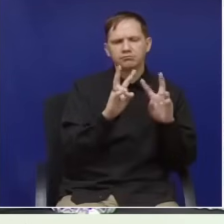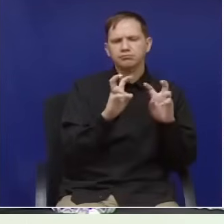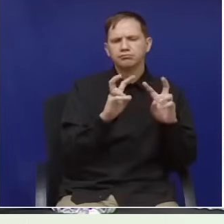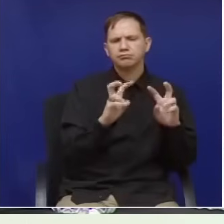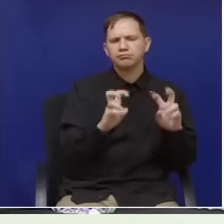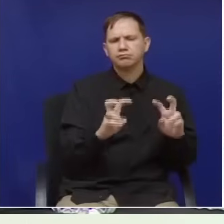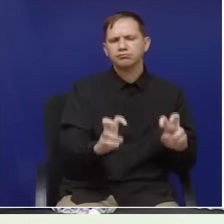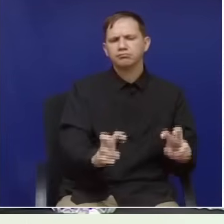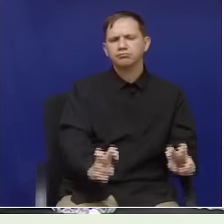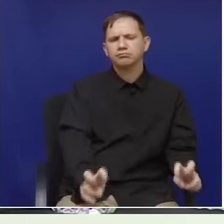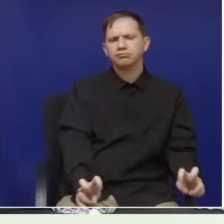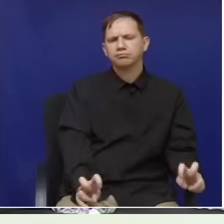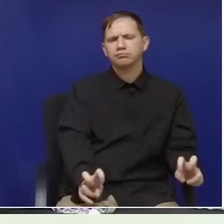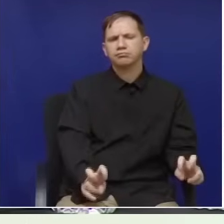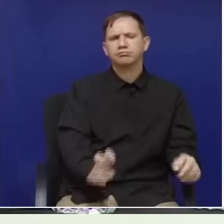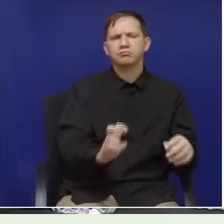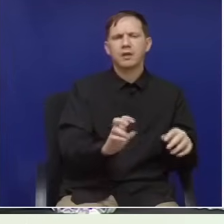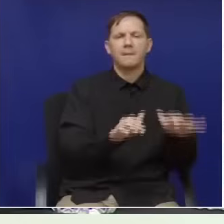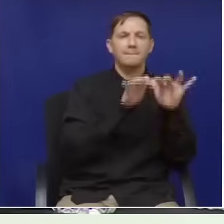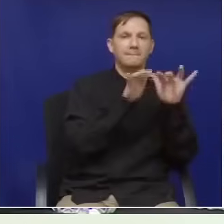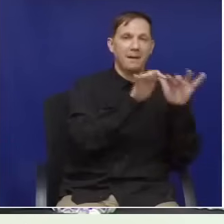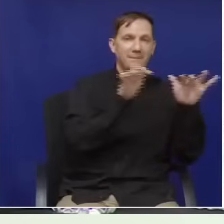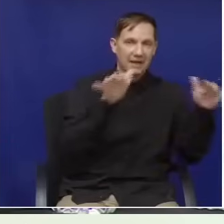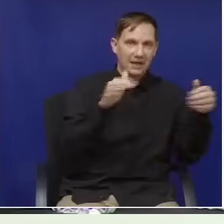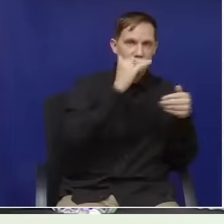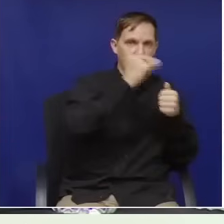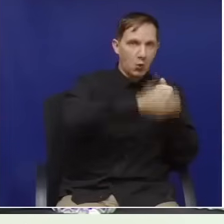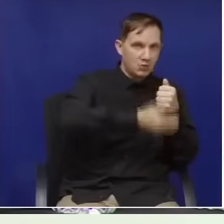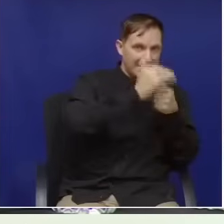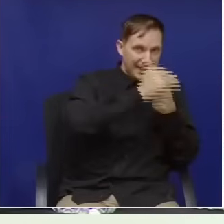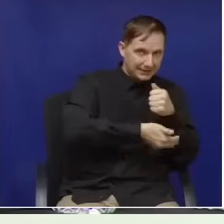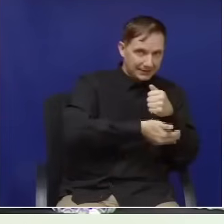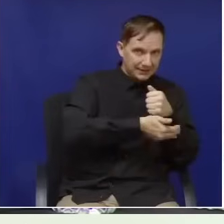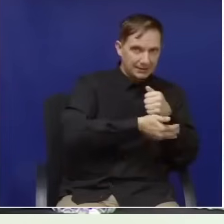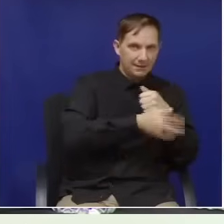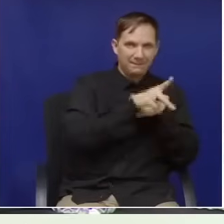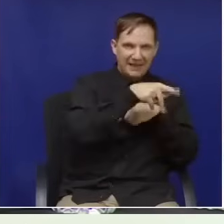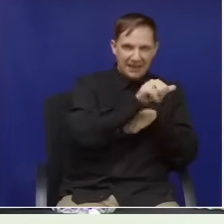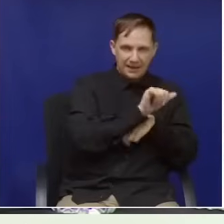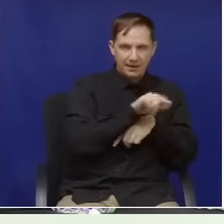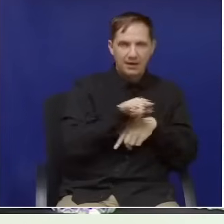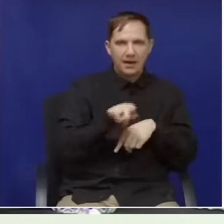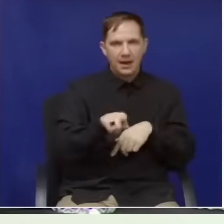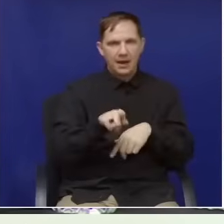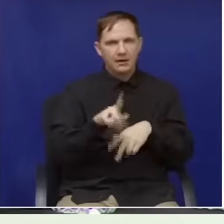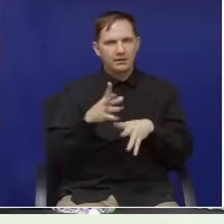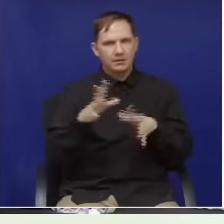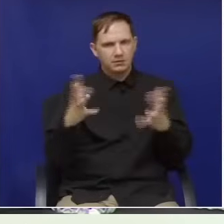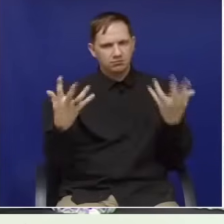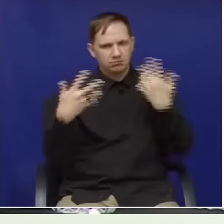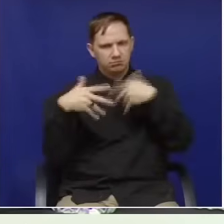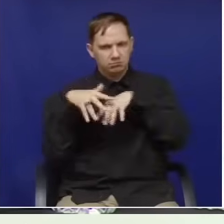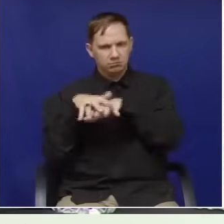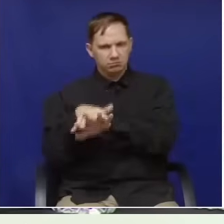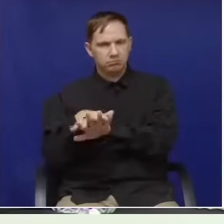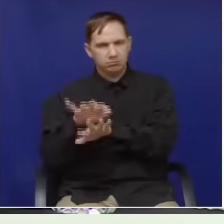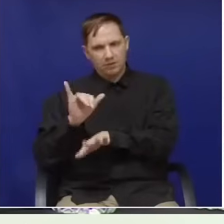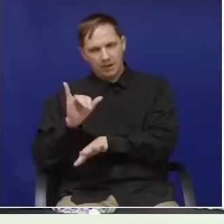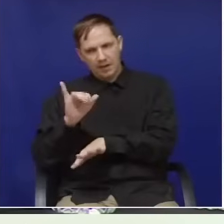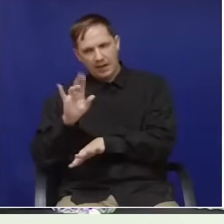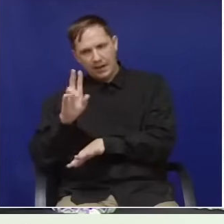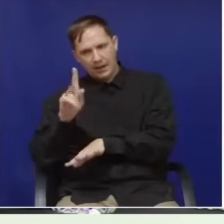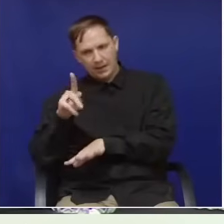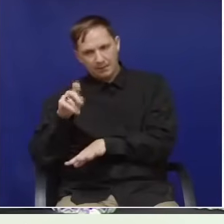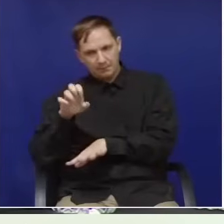public protector and subsequently was expanded to incorporate the findings of IPID. And